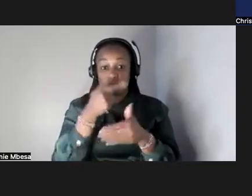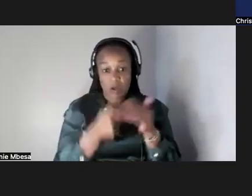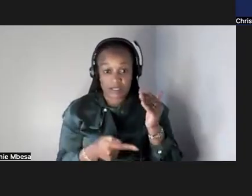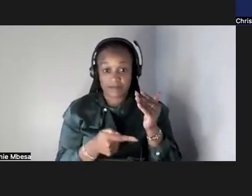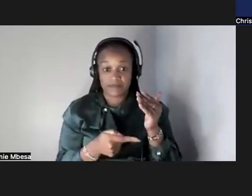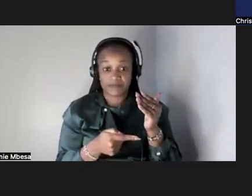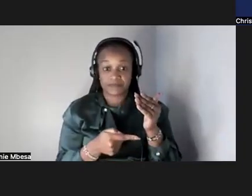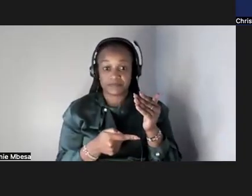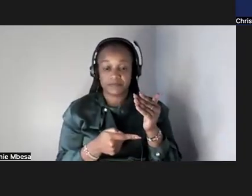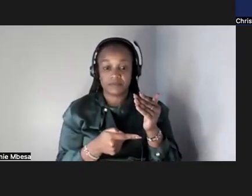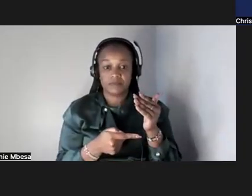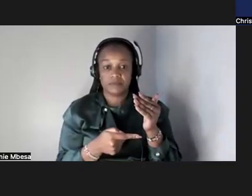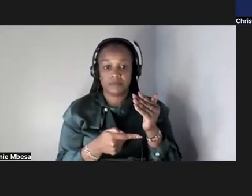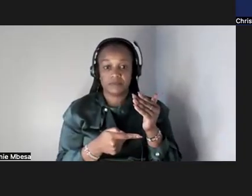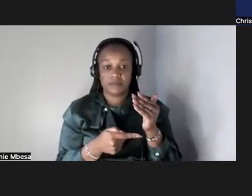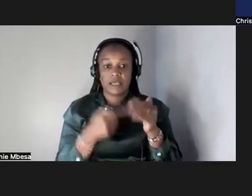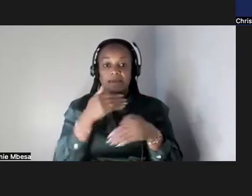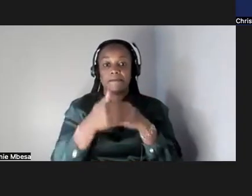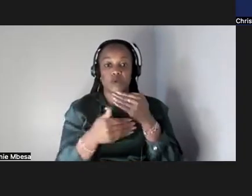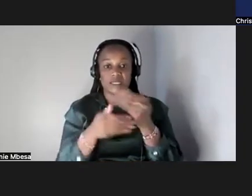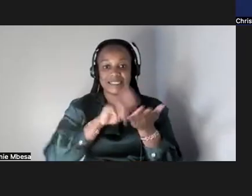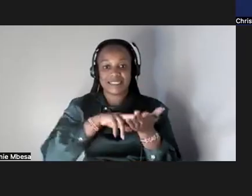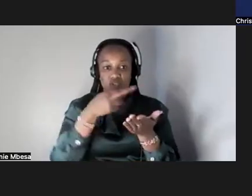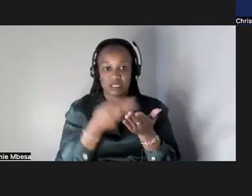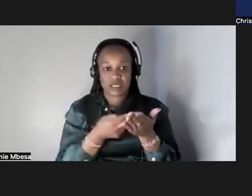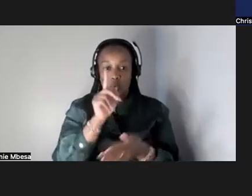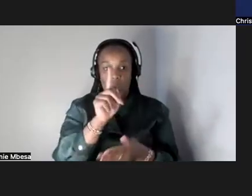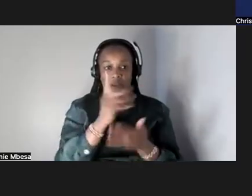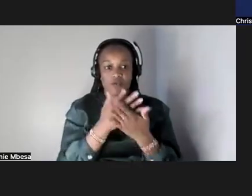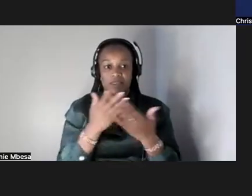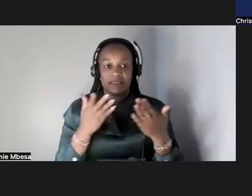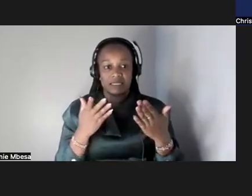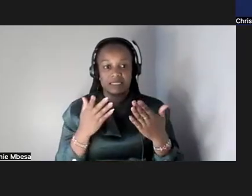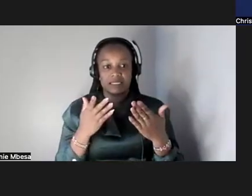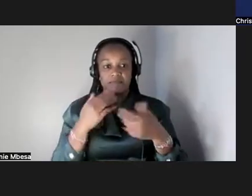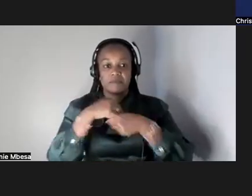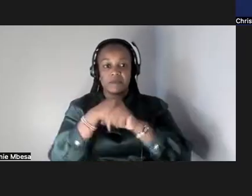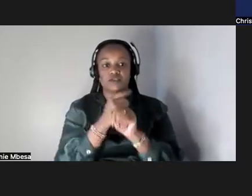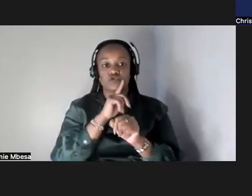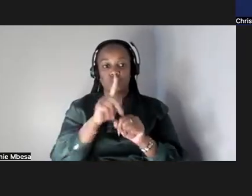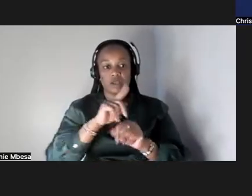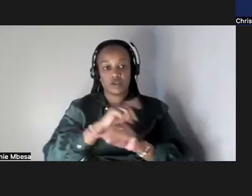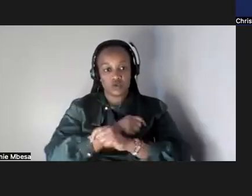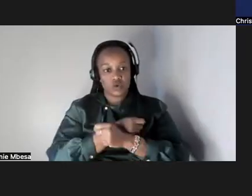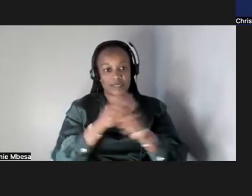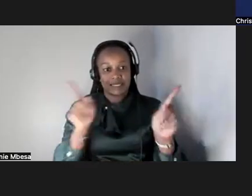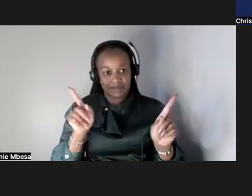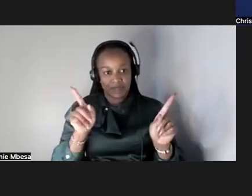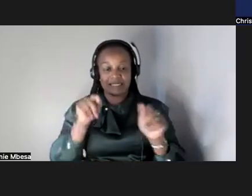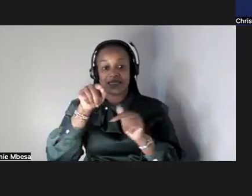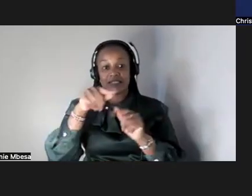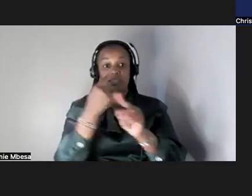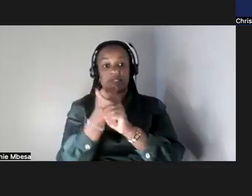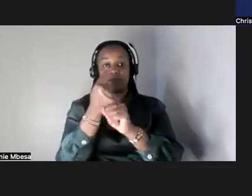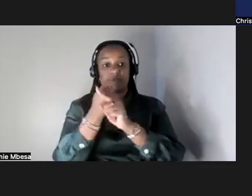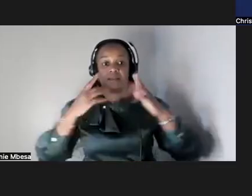capacity building resources. One of the things is to make sure that we disseminate this to the different actors so